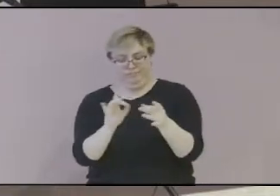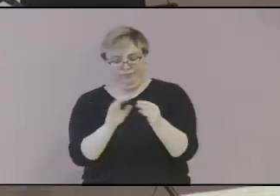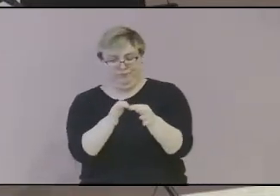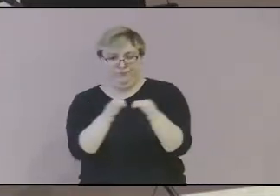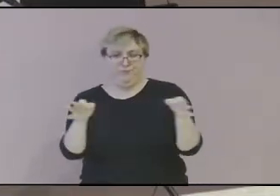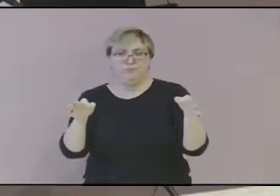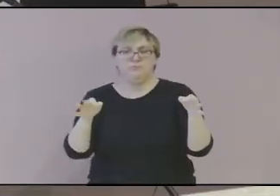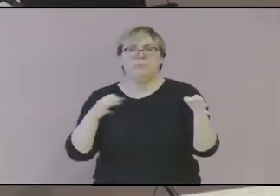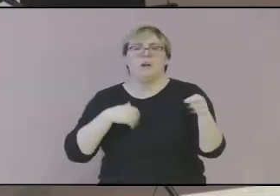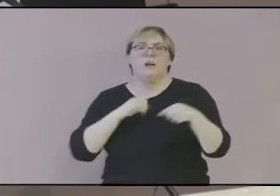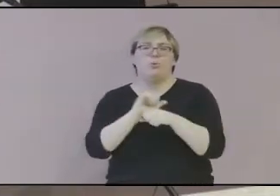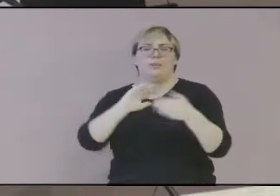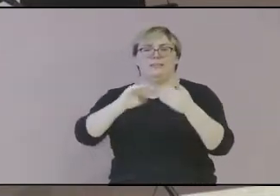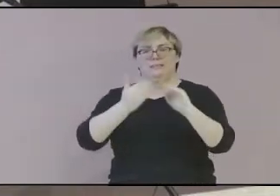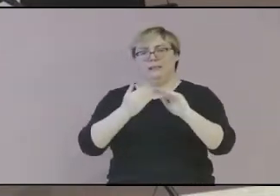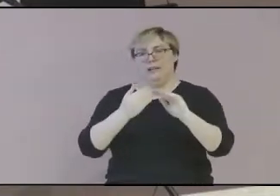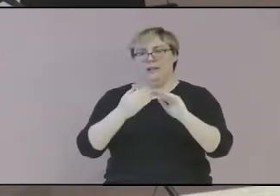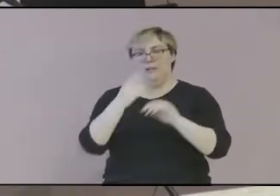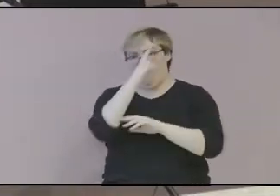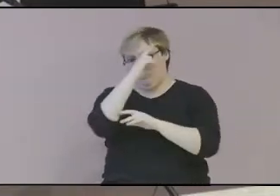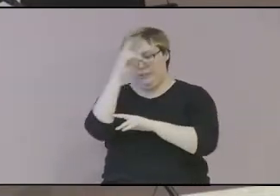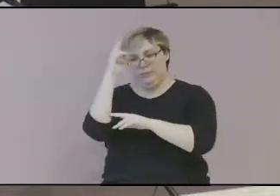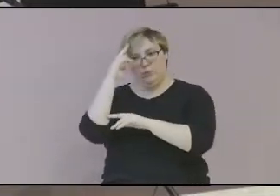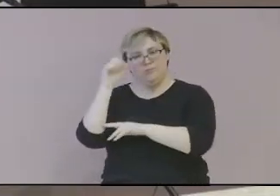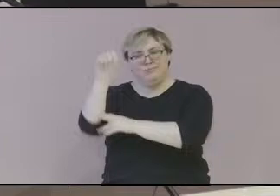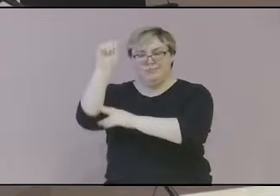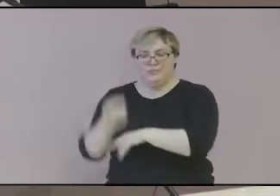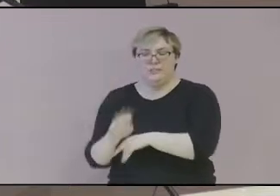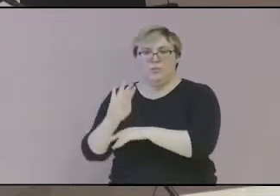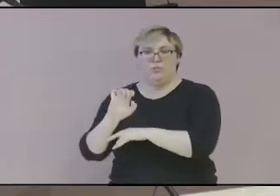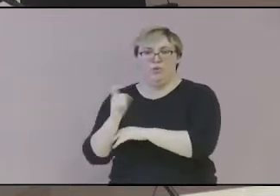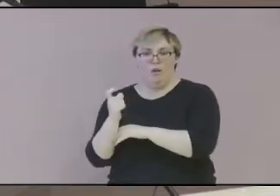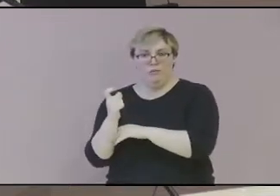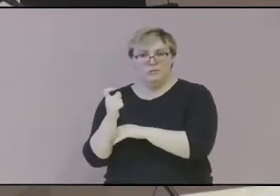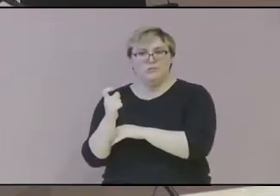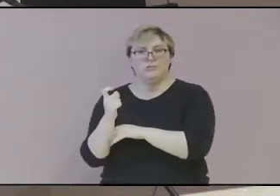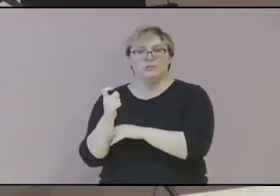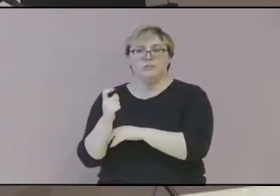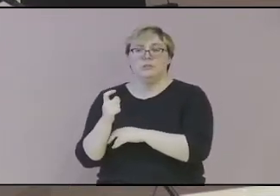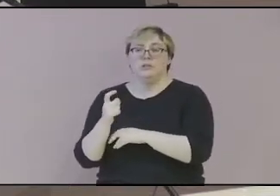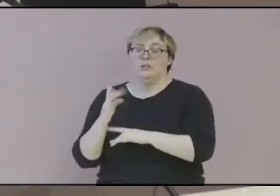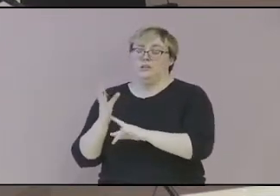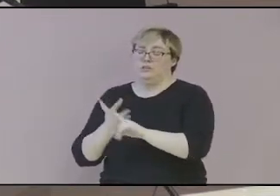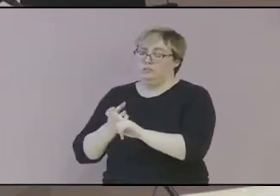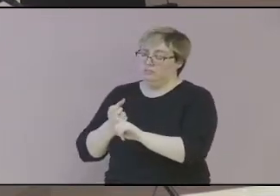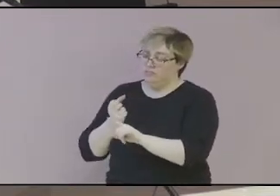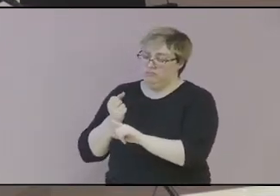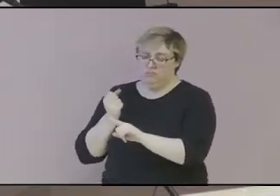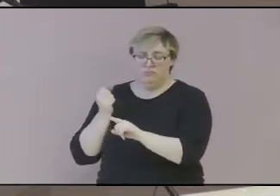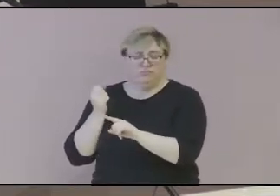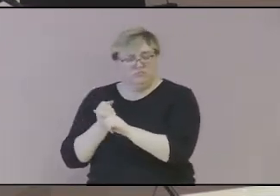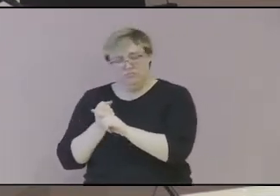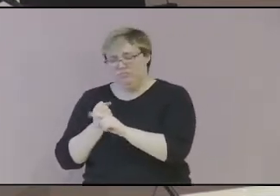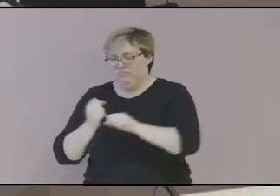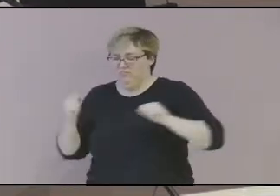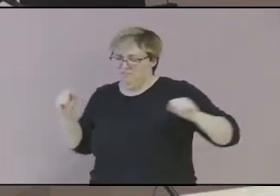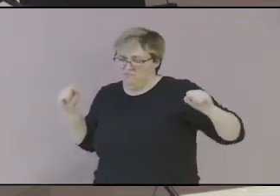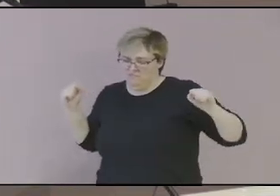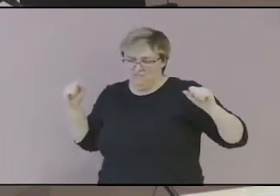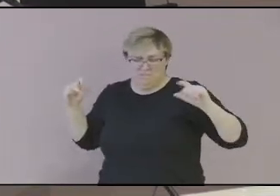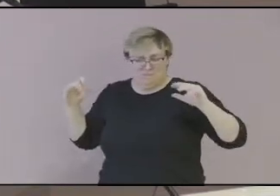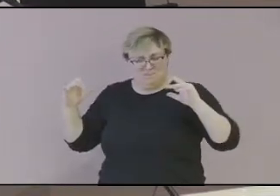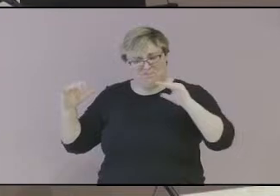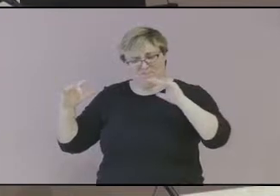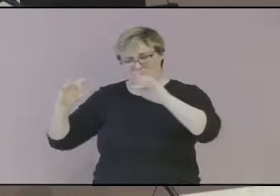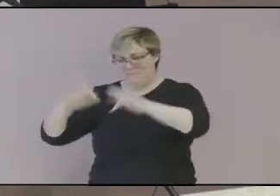South Bronx, in one of the parts of the town most impacted by COVID. We came to the brink 3 weeks ago with no available ventilators of